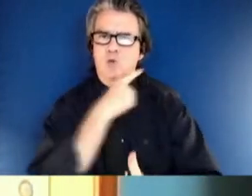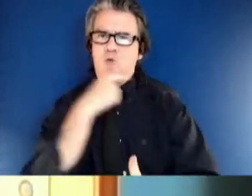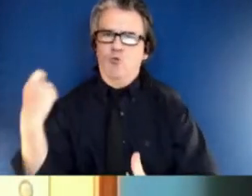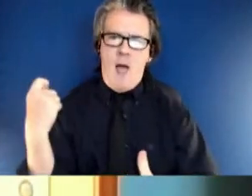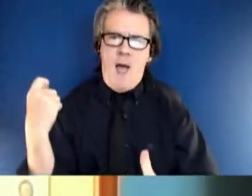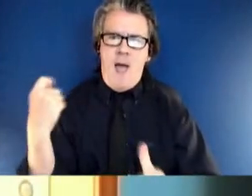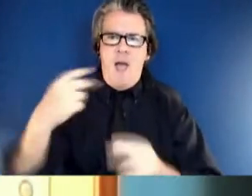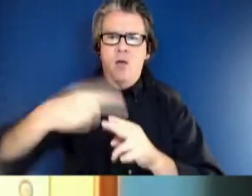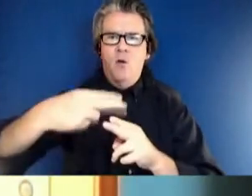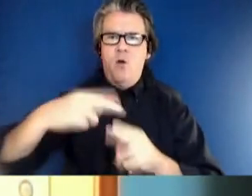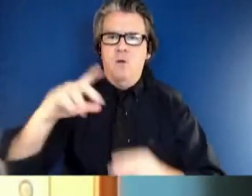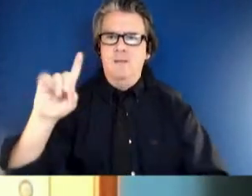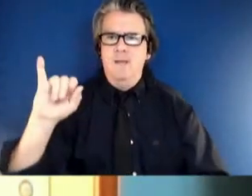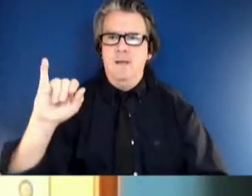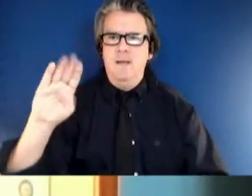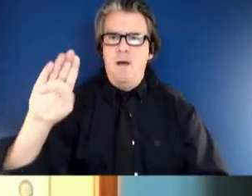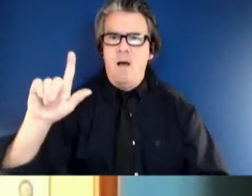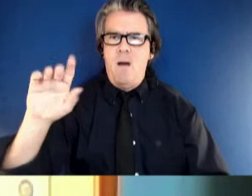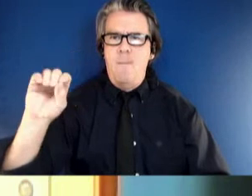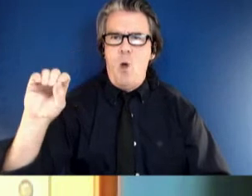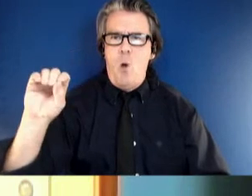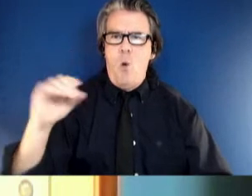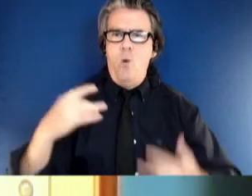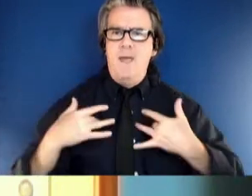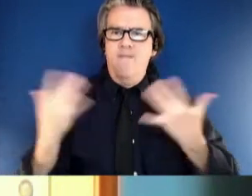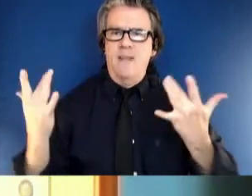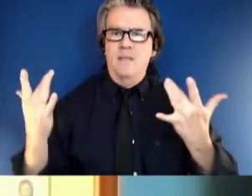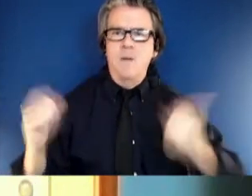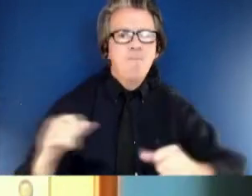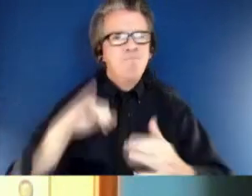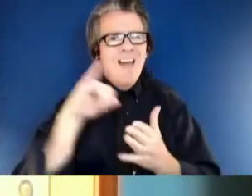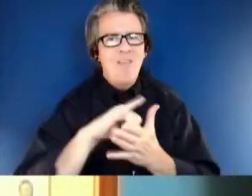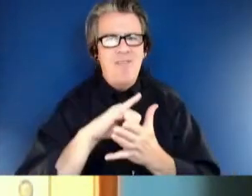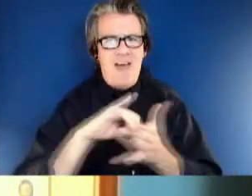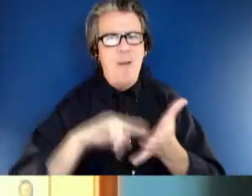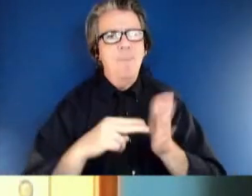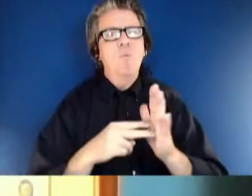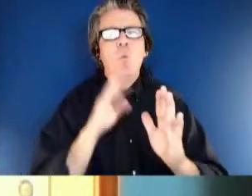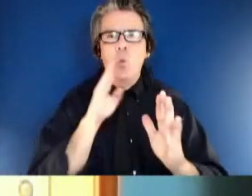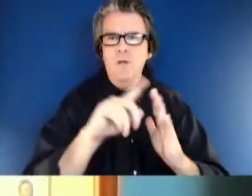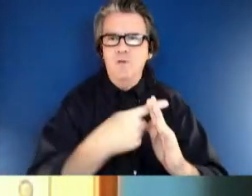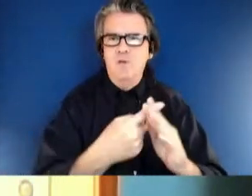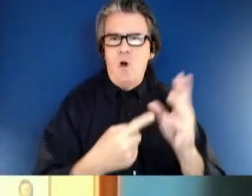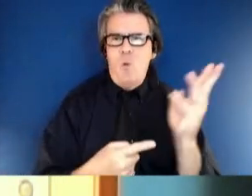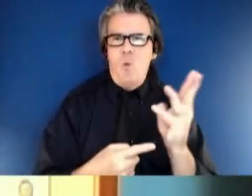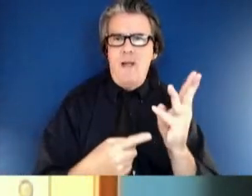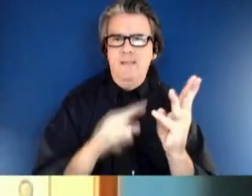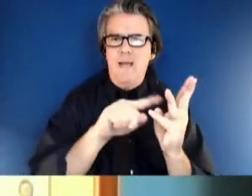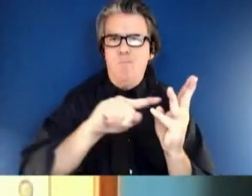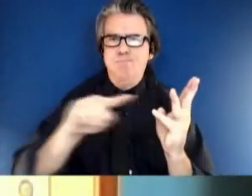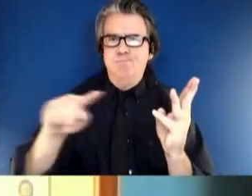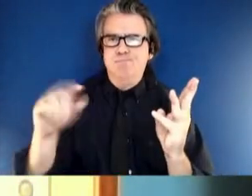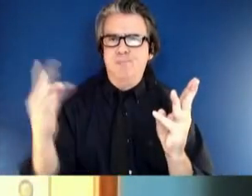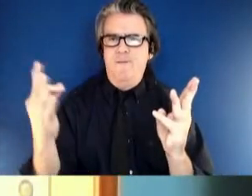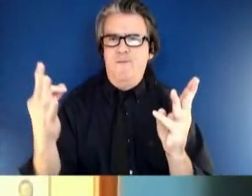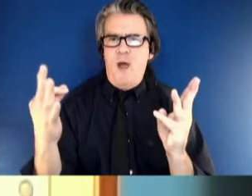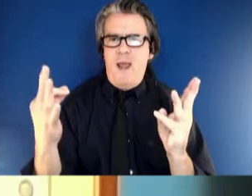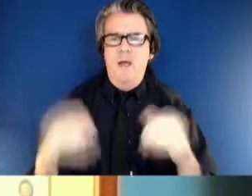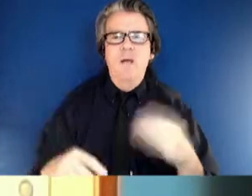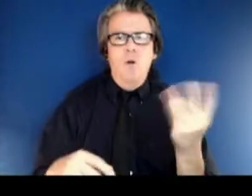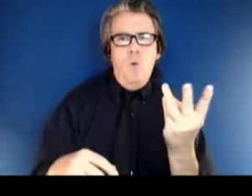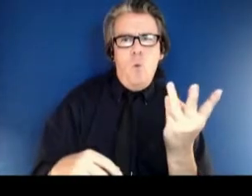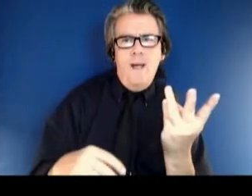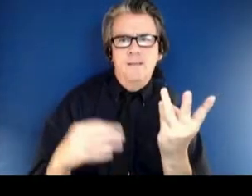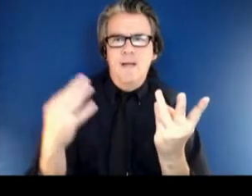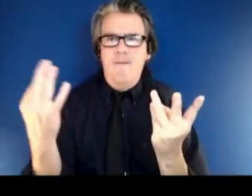across Northern California starting tomorrow, Wednesday evening, and continuing through Friday morning. First, I'd